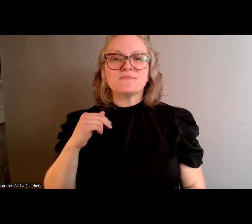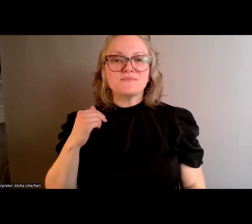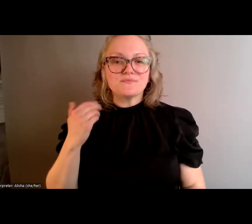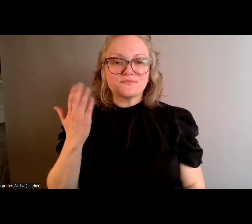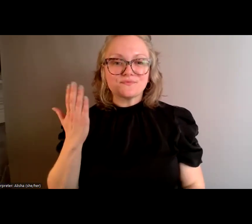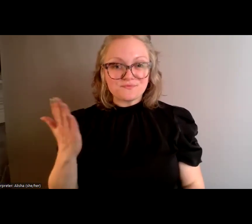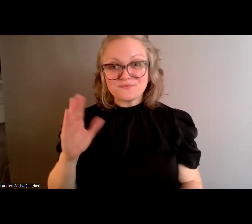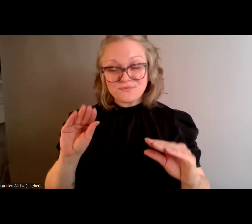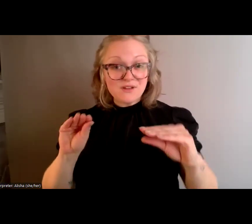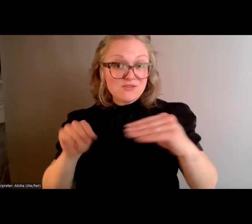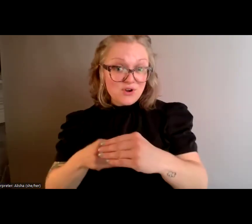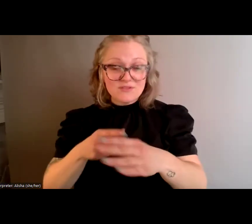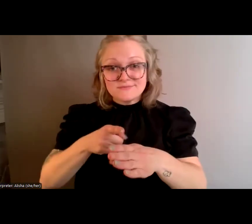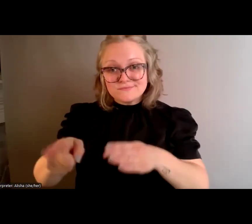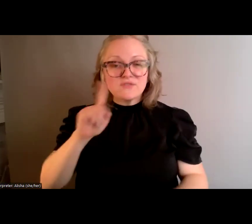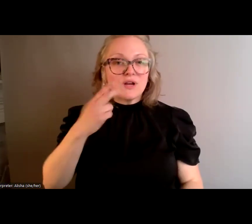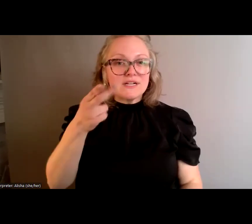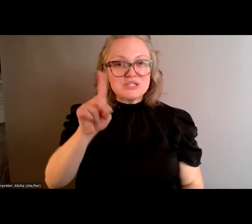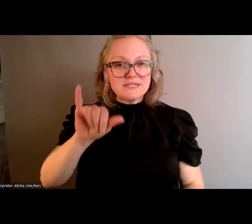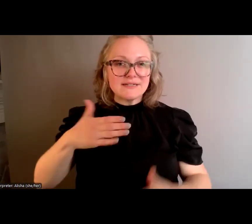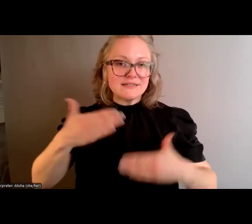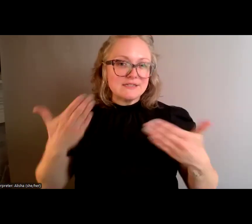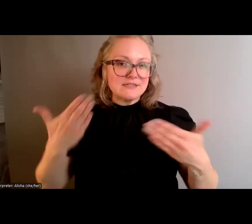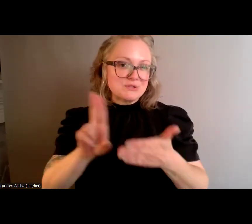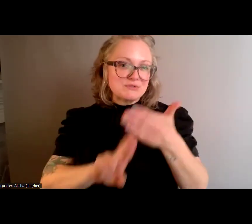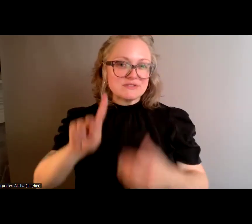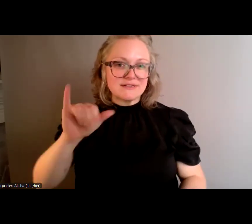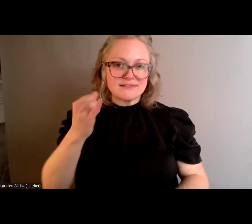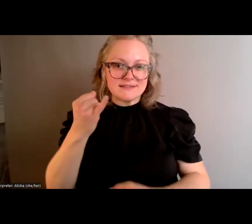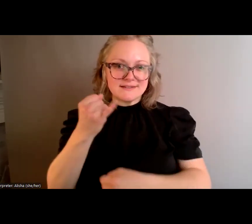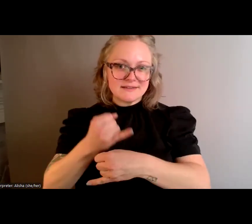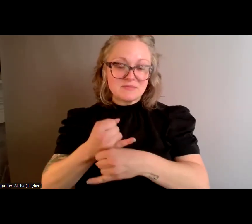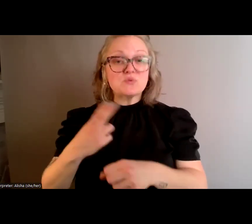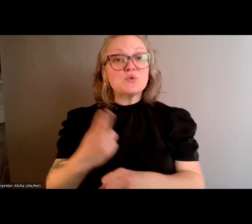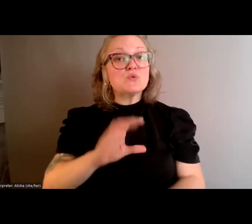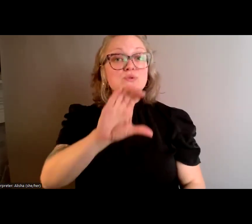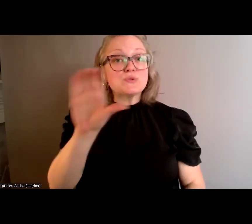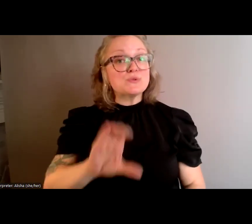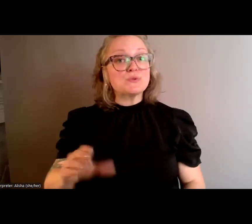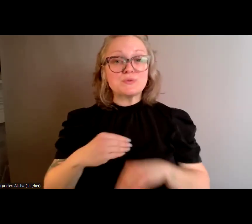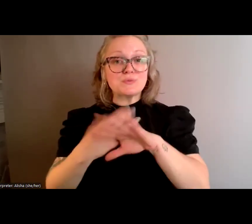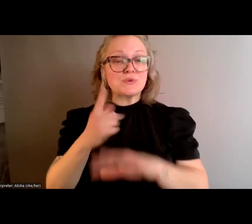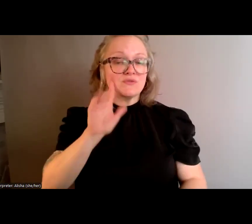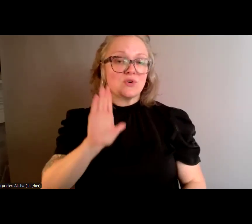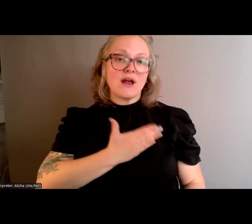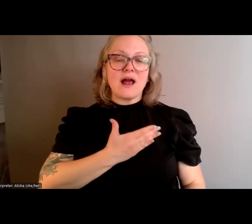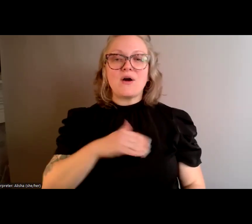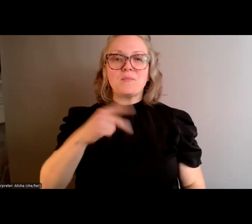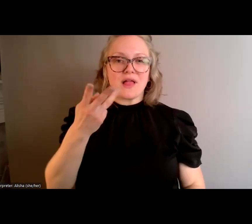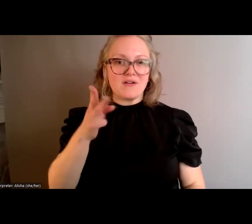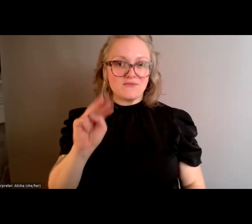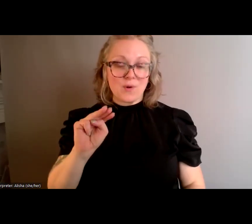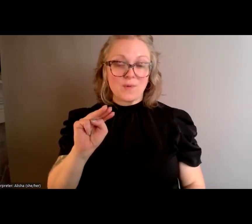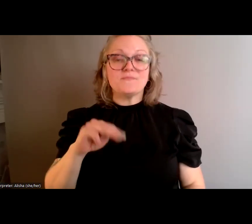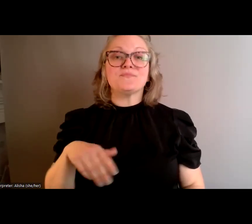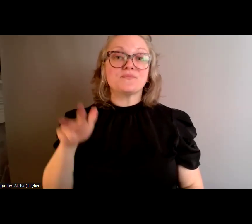for the Human Development Institute on the University of Kentucky campus. We use Zoom for our virtual platform. Audio is provided